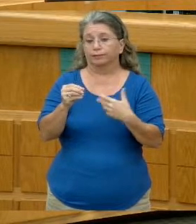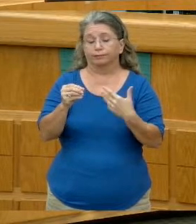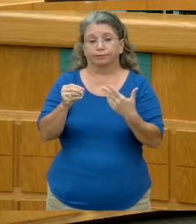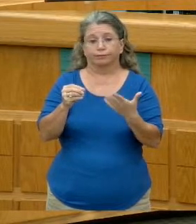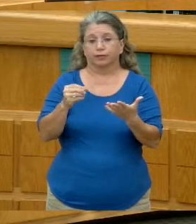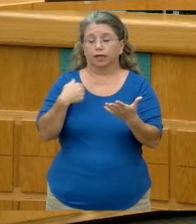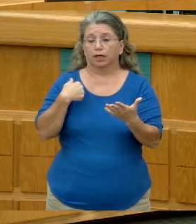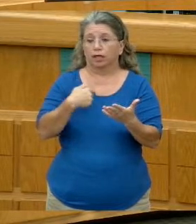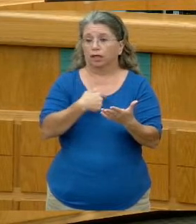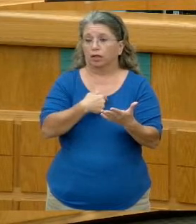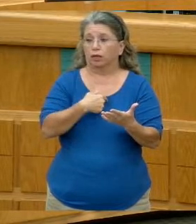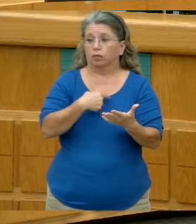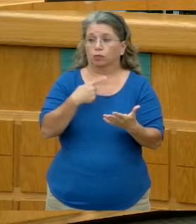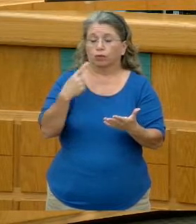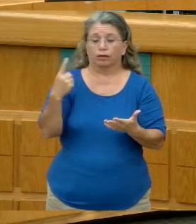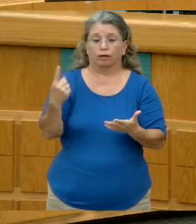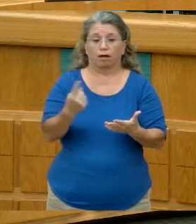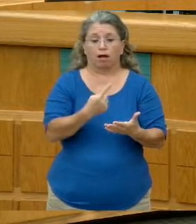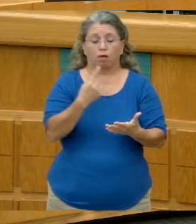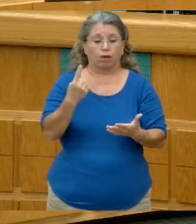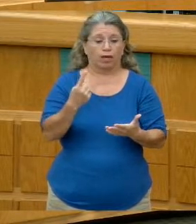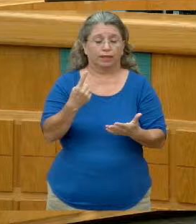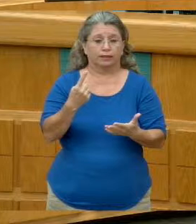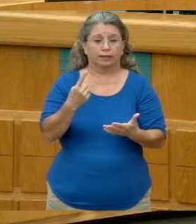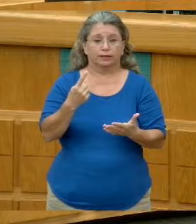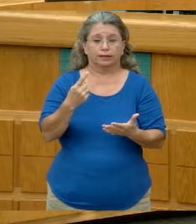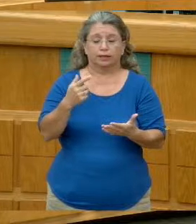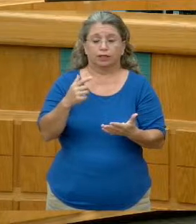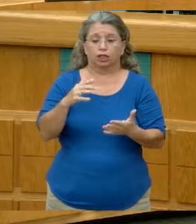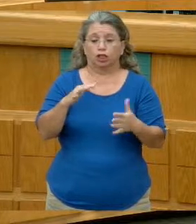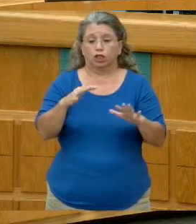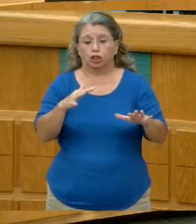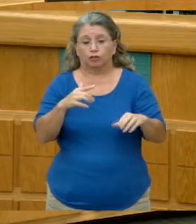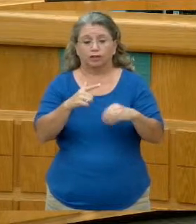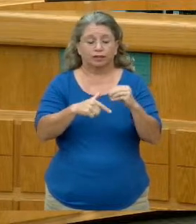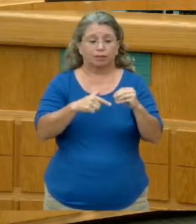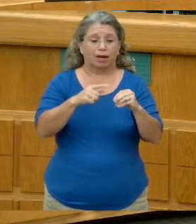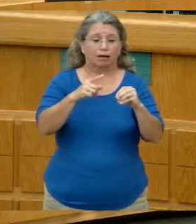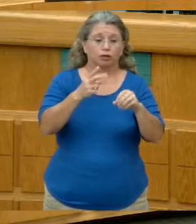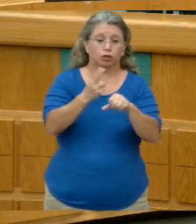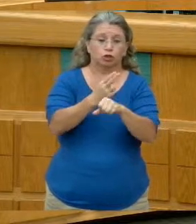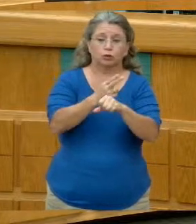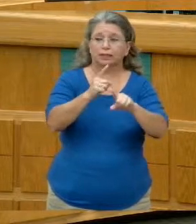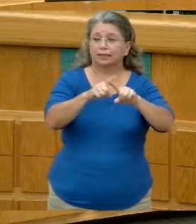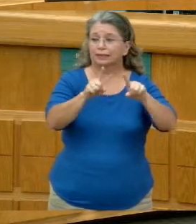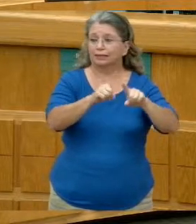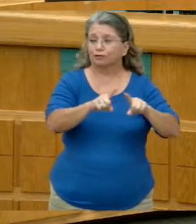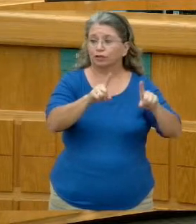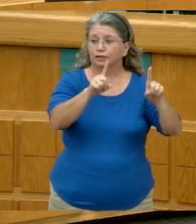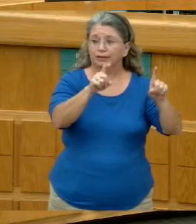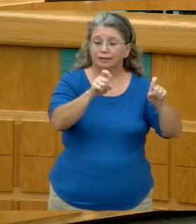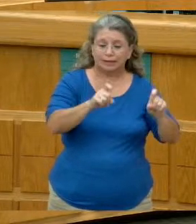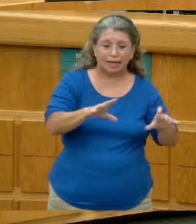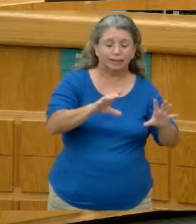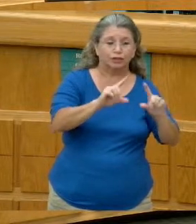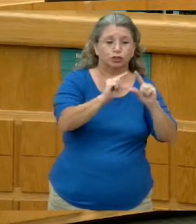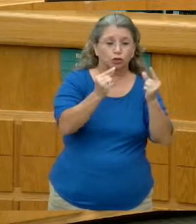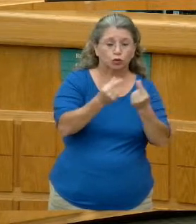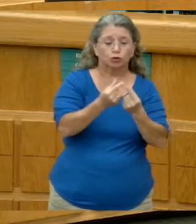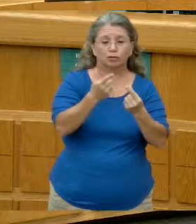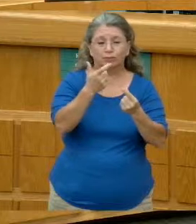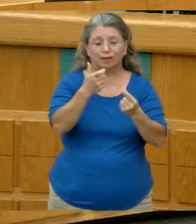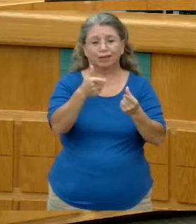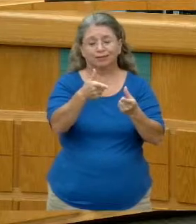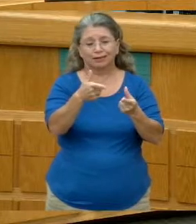we've always been a little nervous about using different groups because different groups mean different, and you know, different